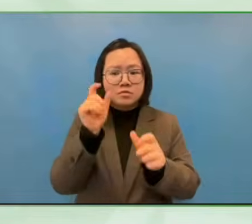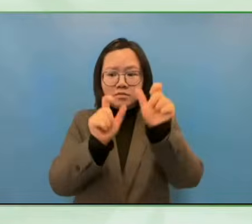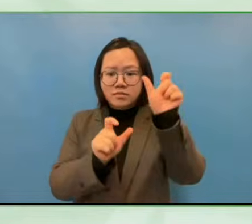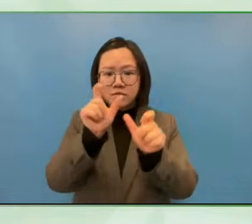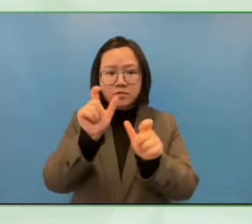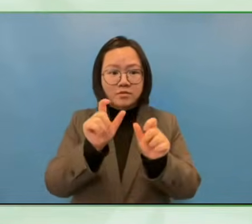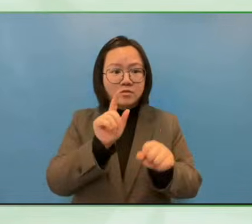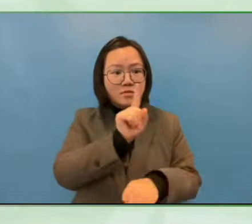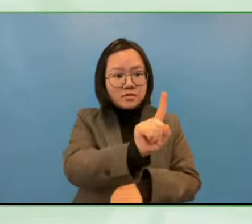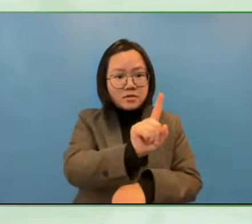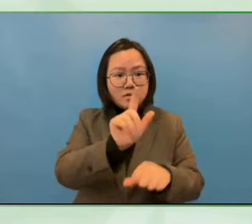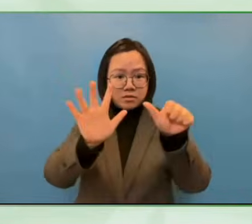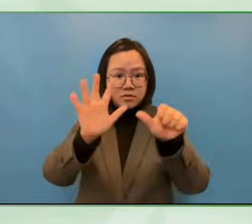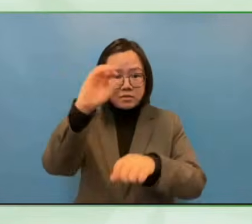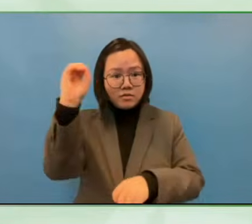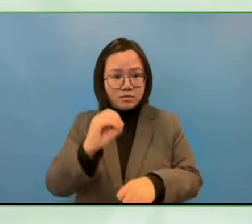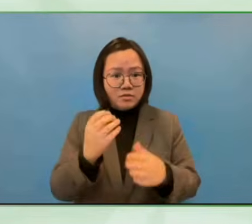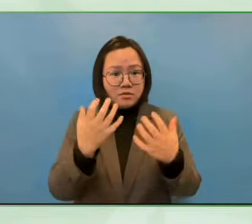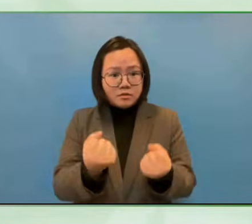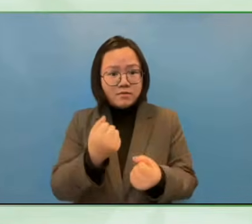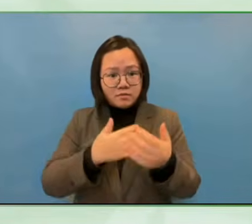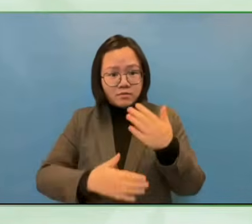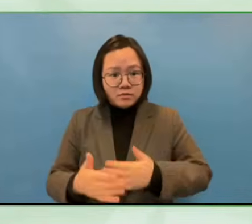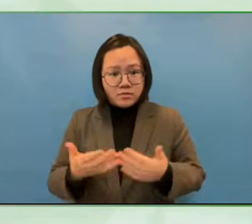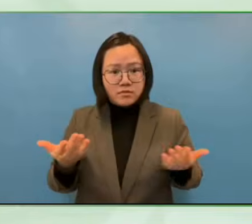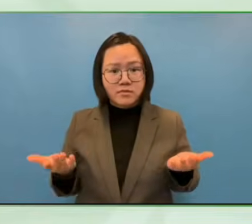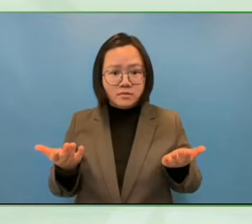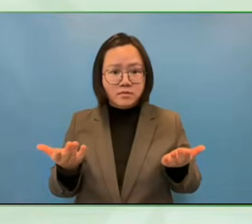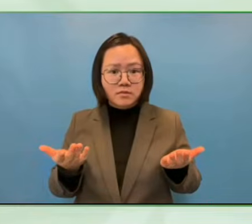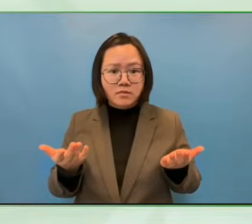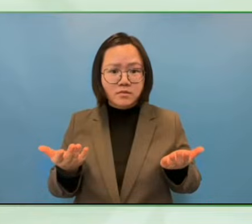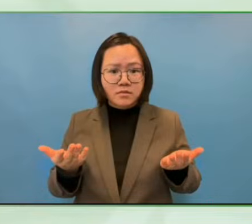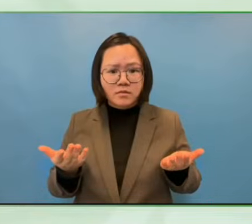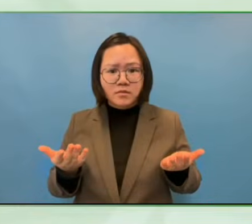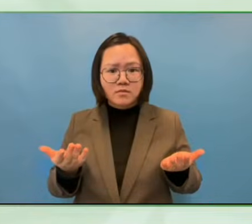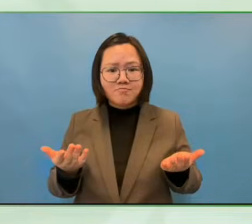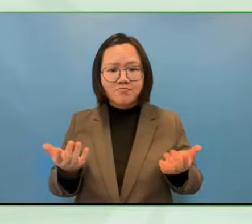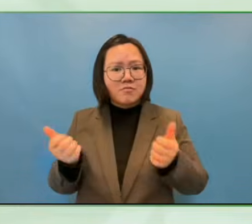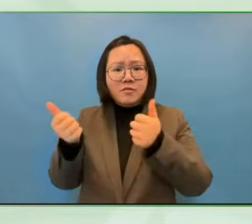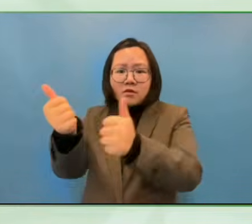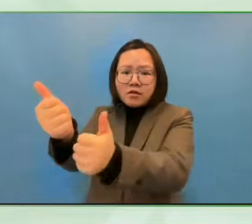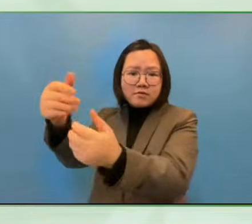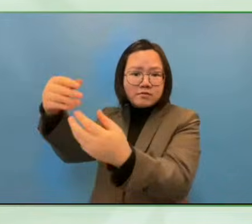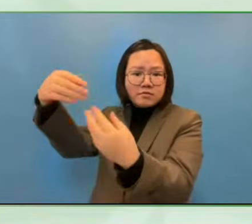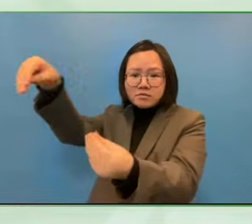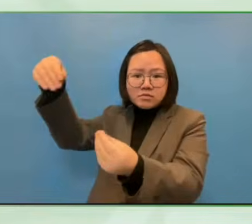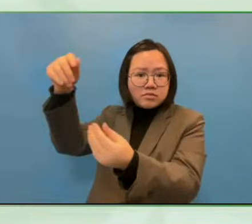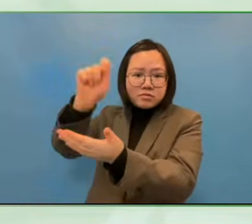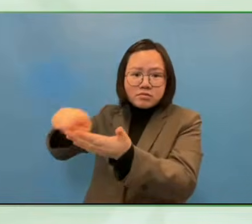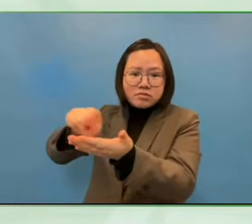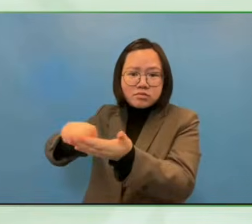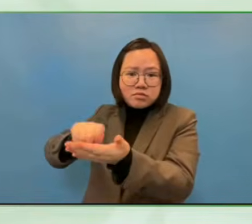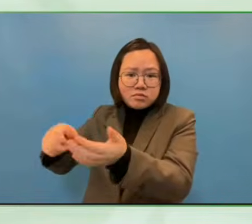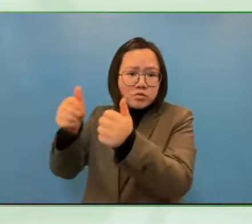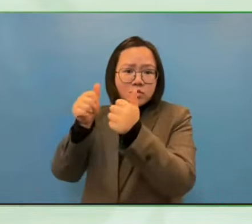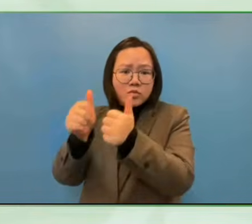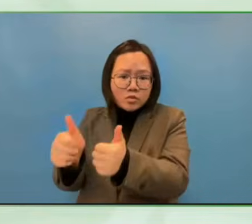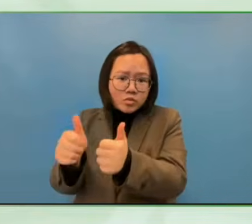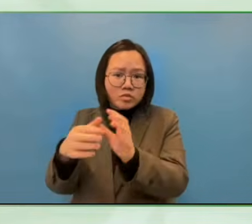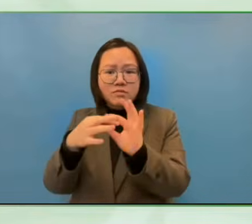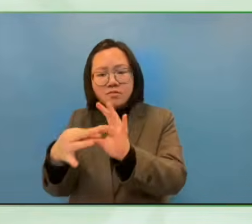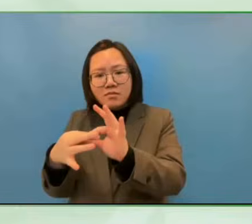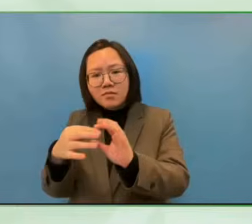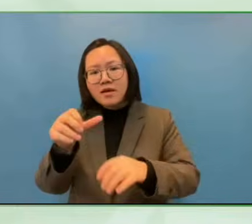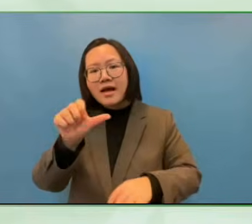at, including, for example, wonderful articles on things like asthma effects or heat effects, where the